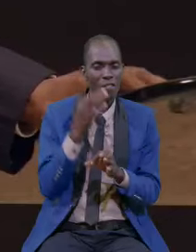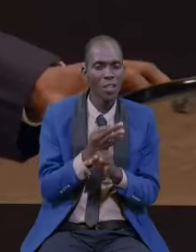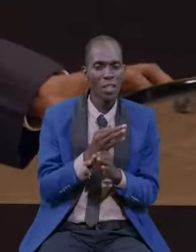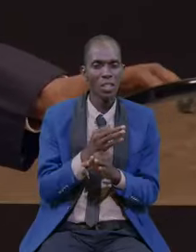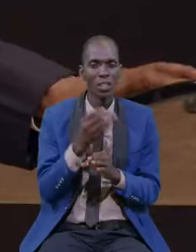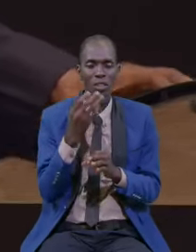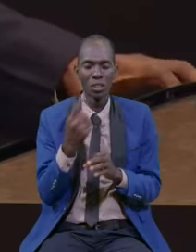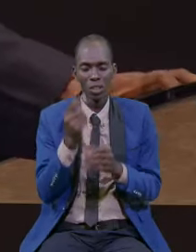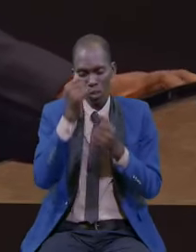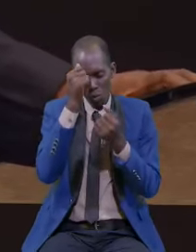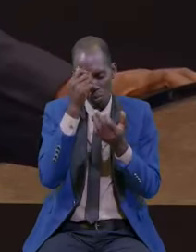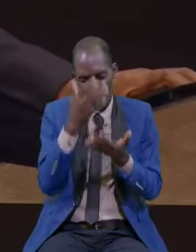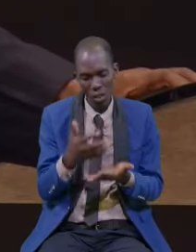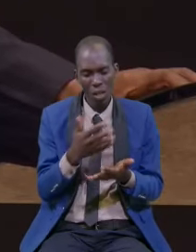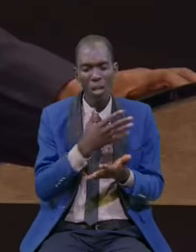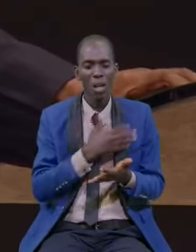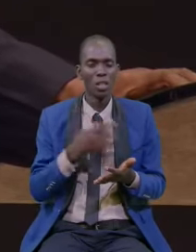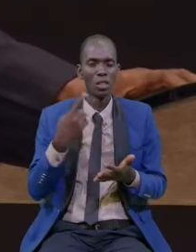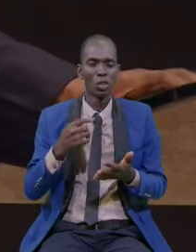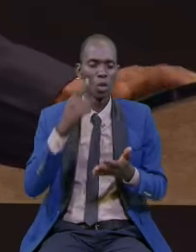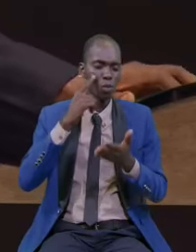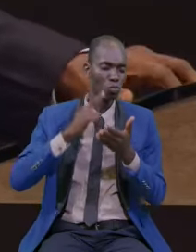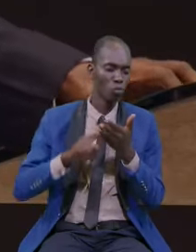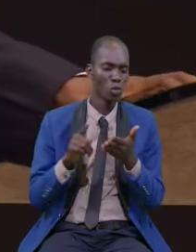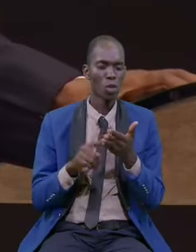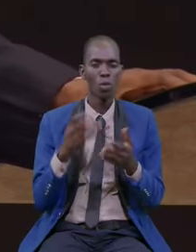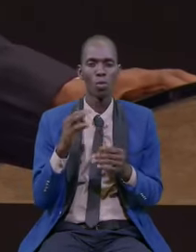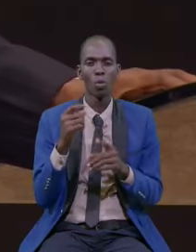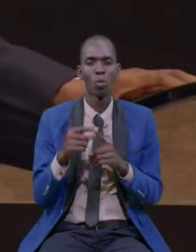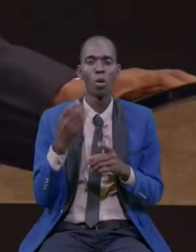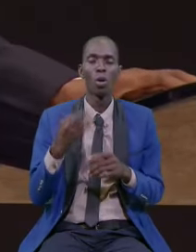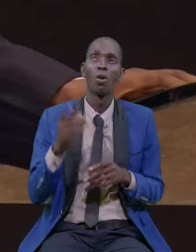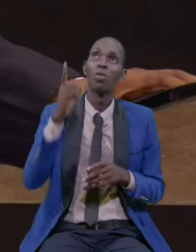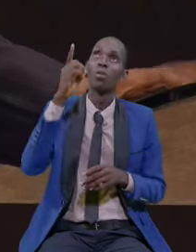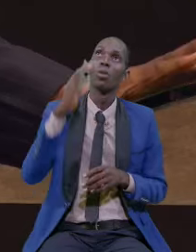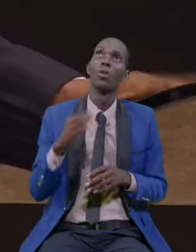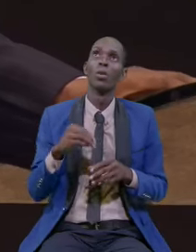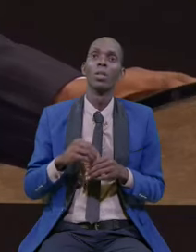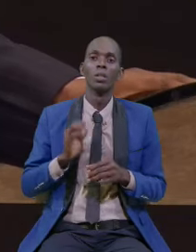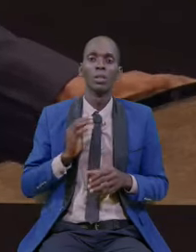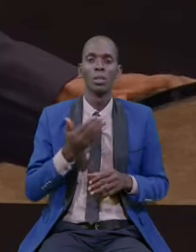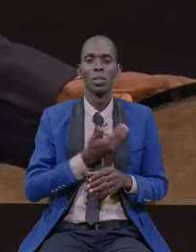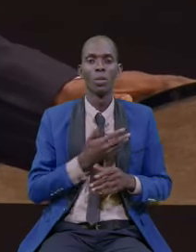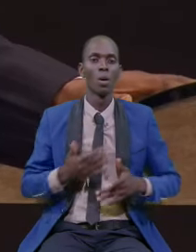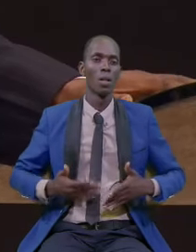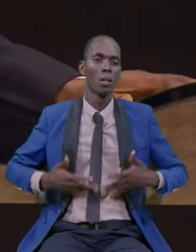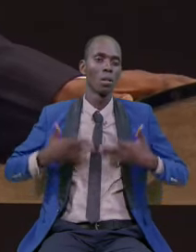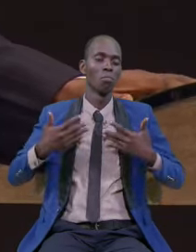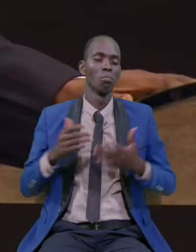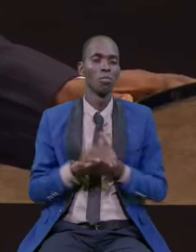and the observance of the word of God in our lives. However clever we